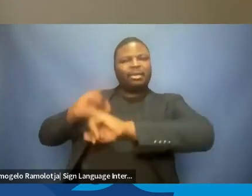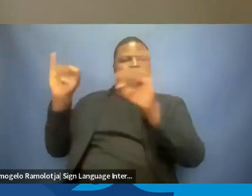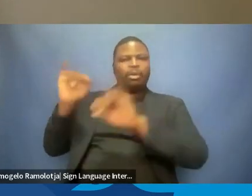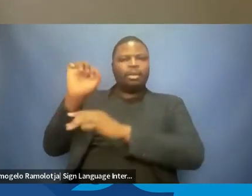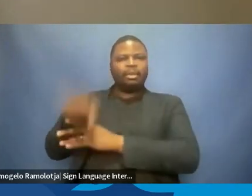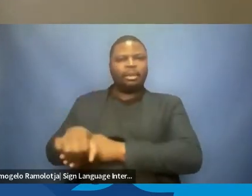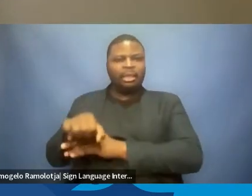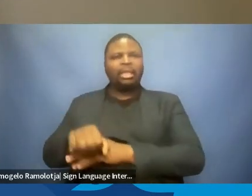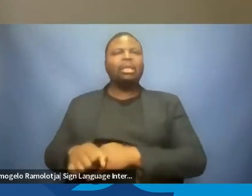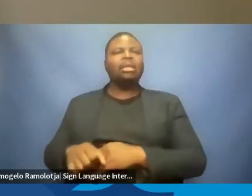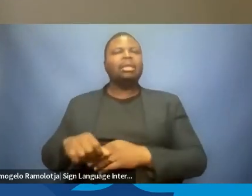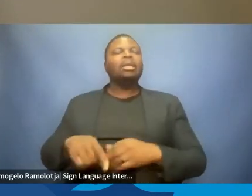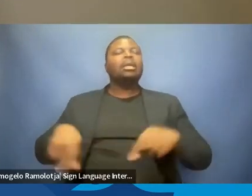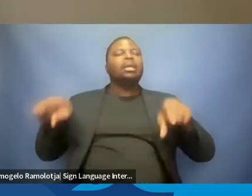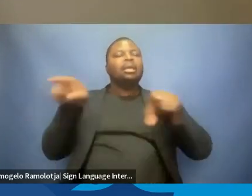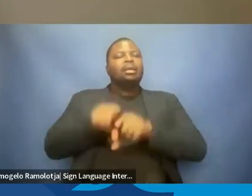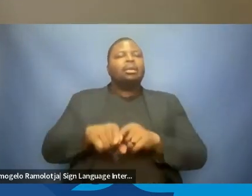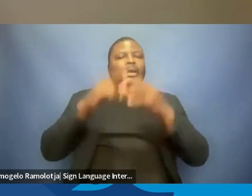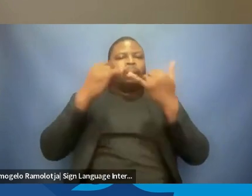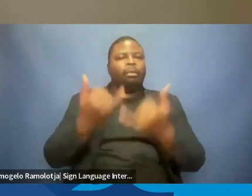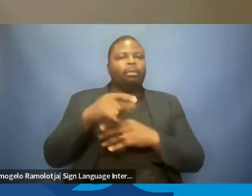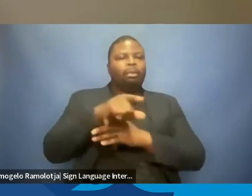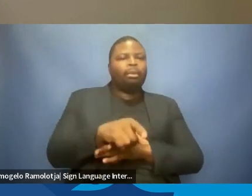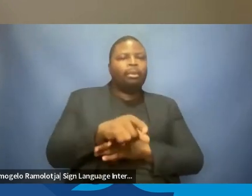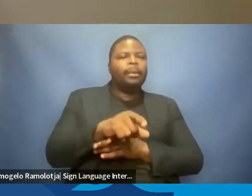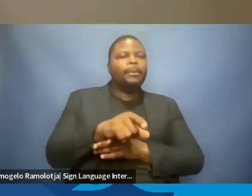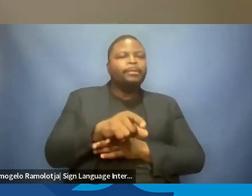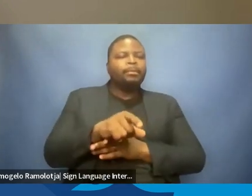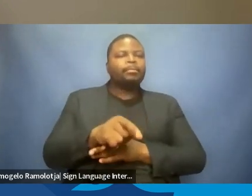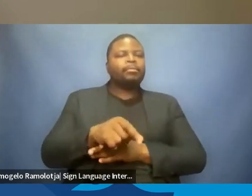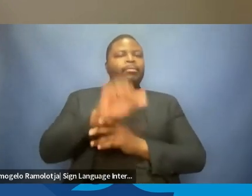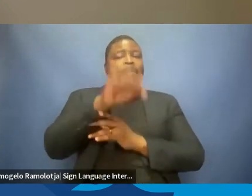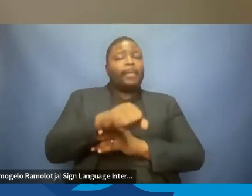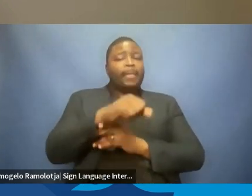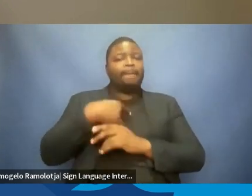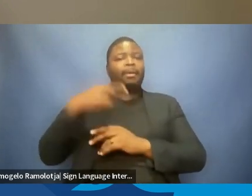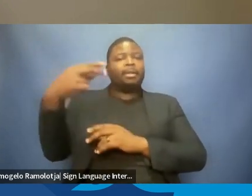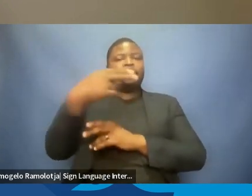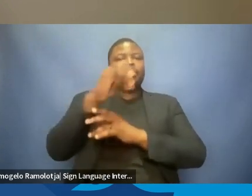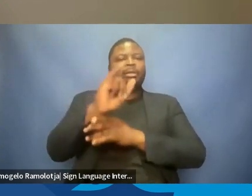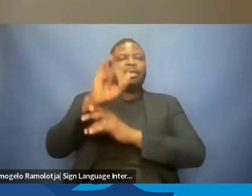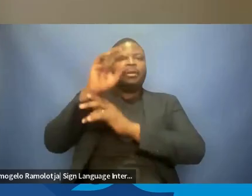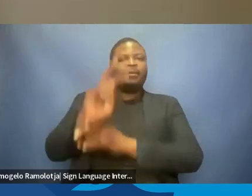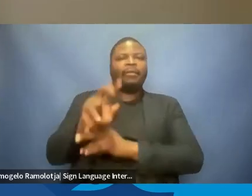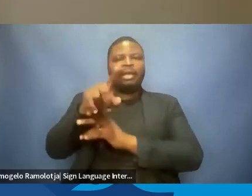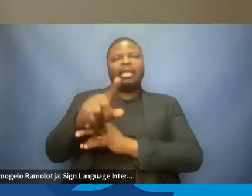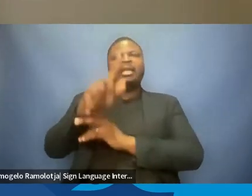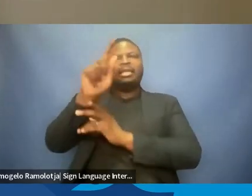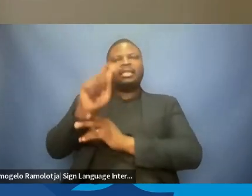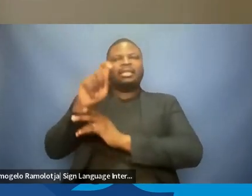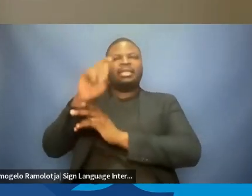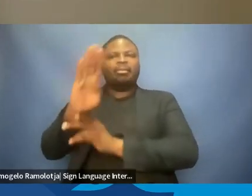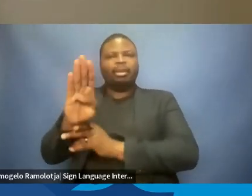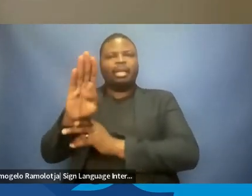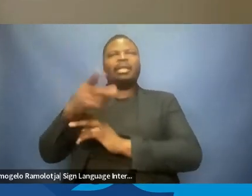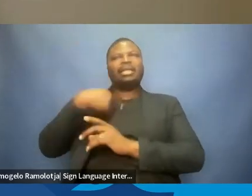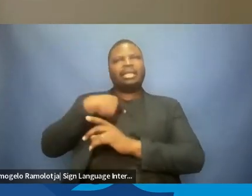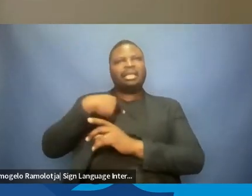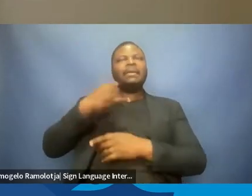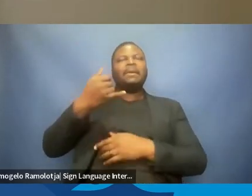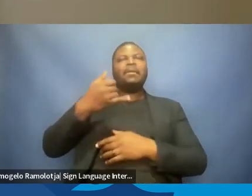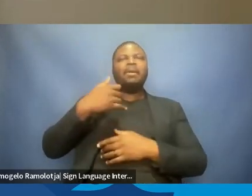substitution therapy saves lives, prevents HIV, TB, and hepatitis, reduces